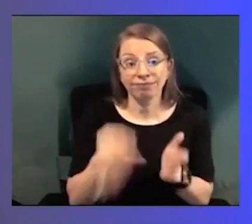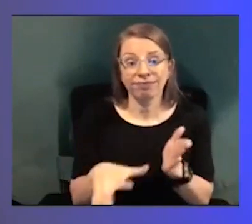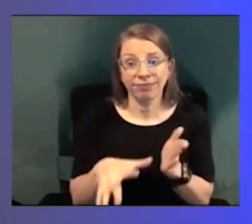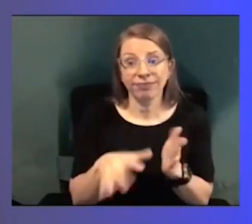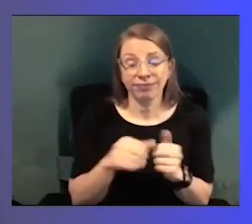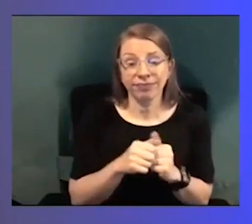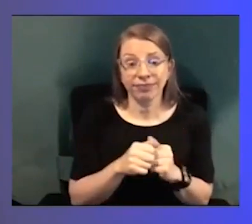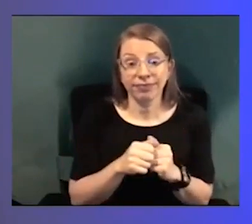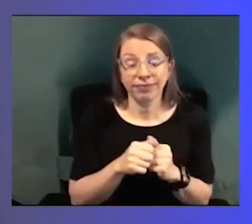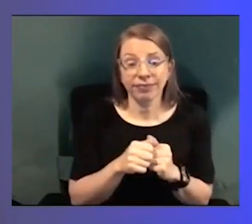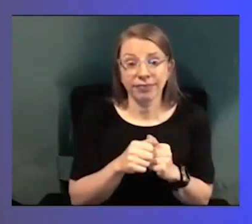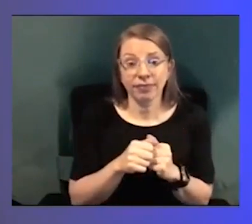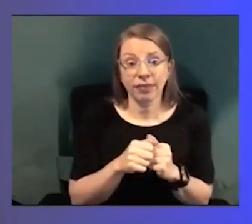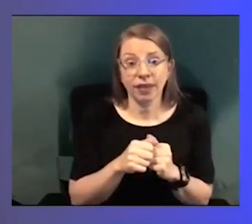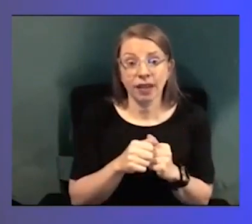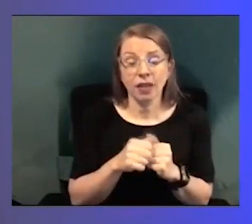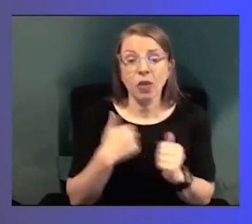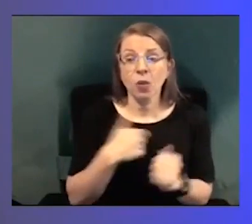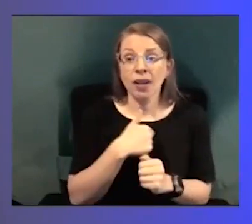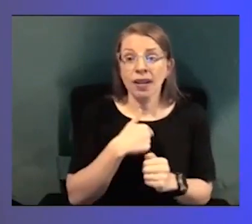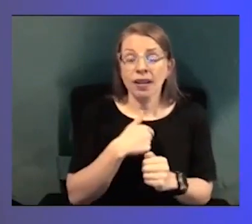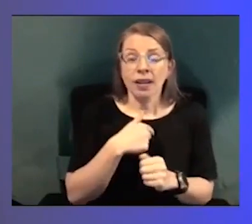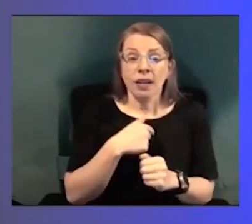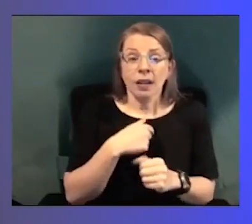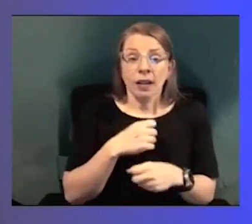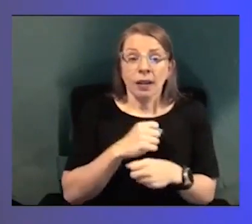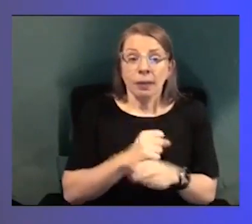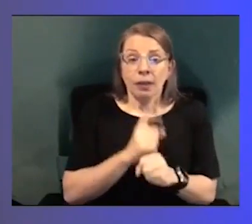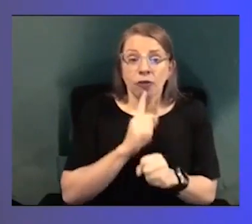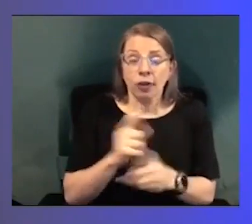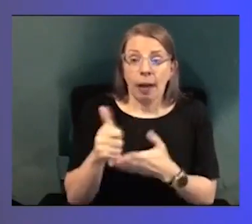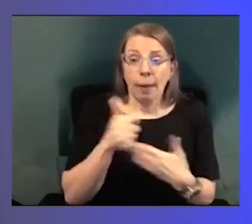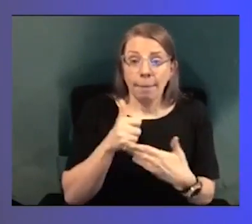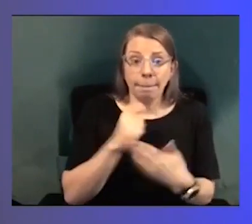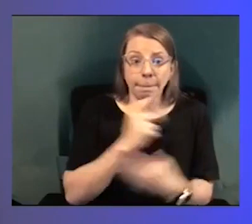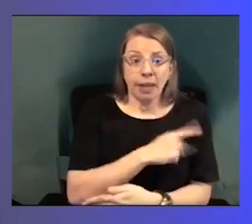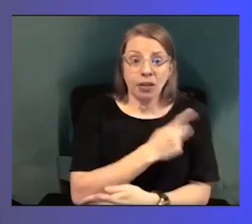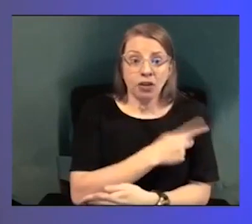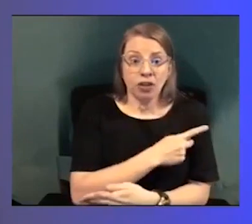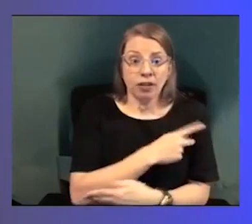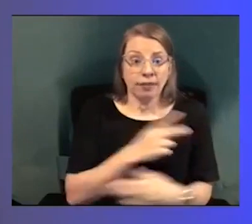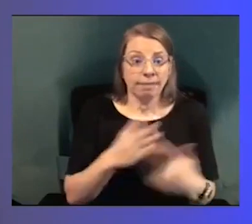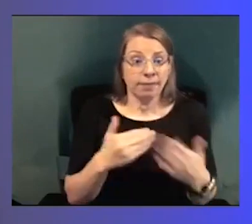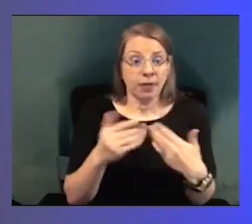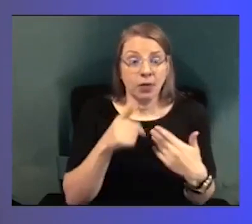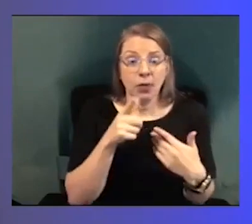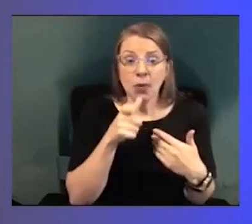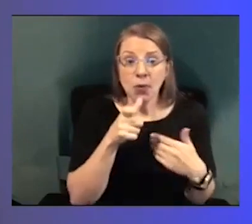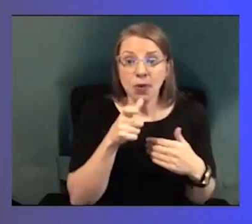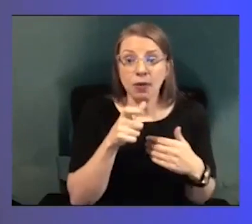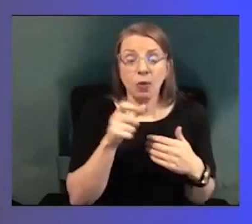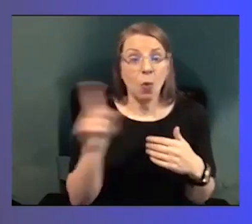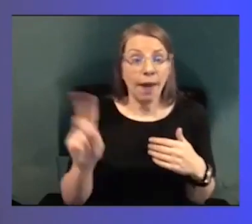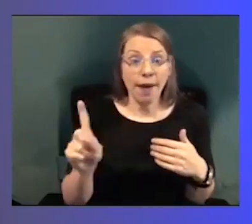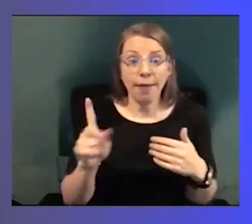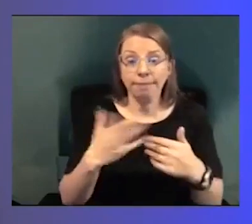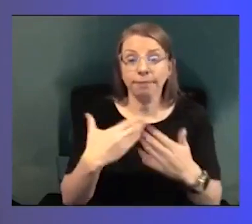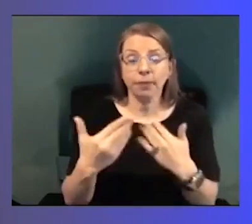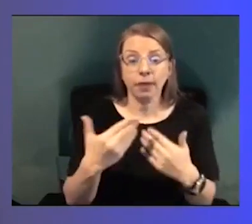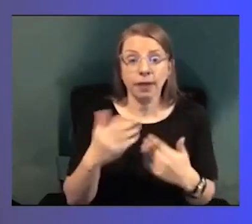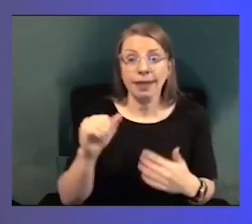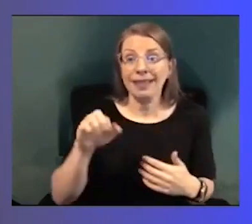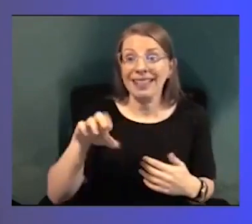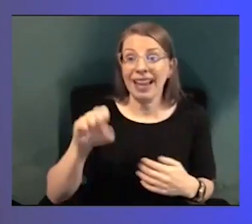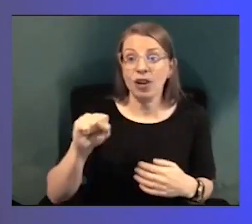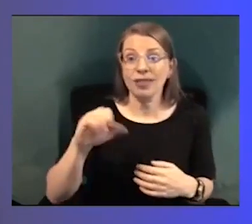that we can help those patients wherever we can, whenever we can. And it's not just the CARES Act, right? We have marketplace